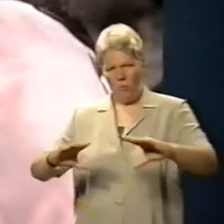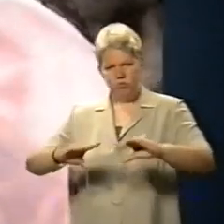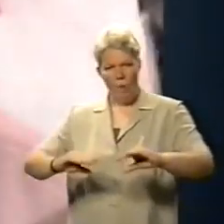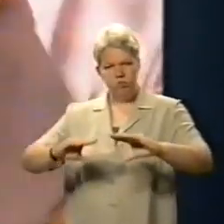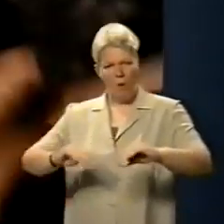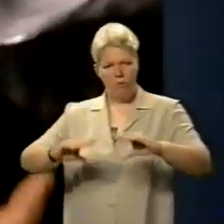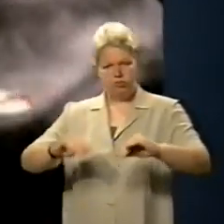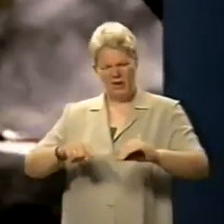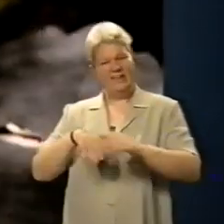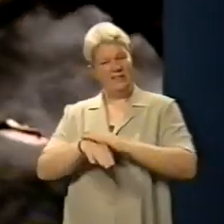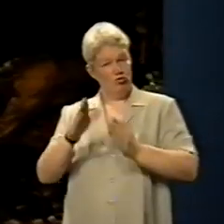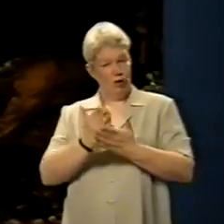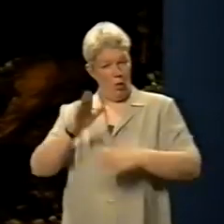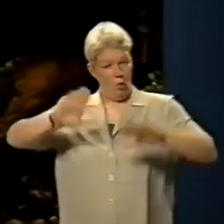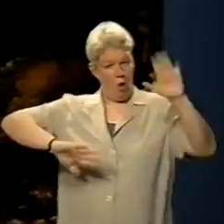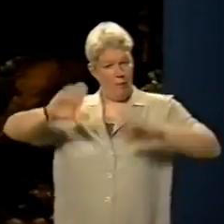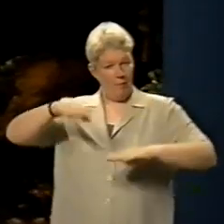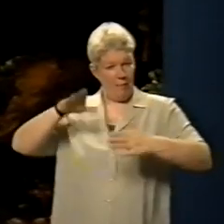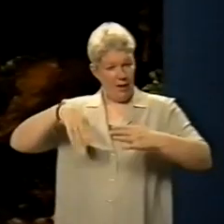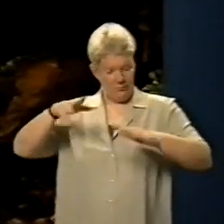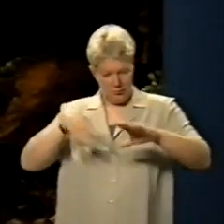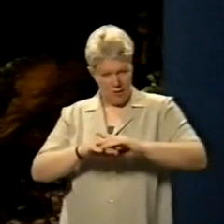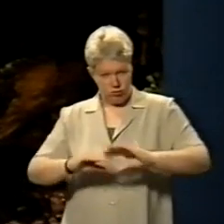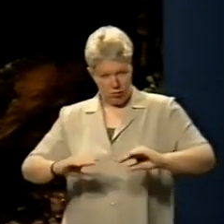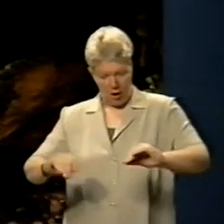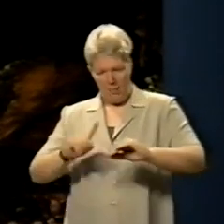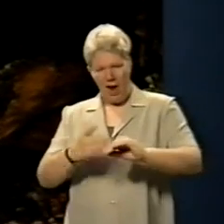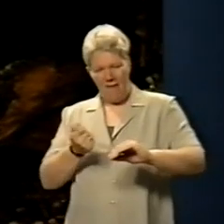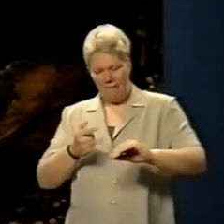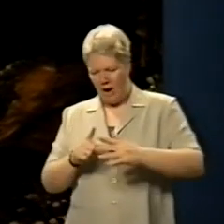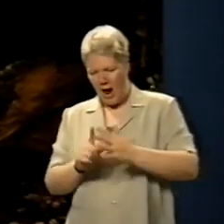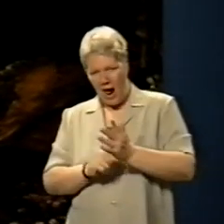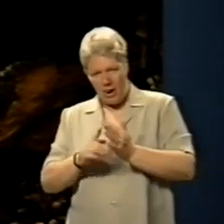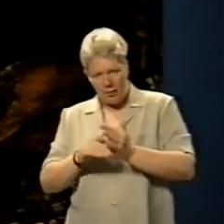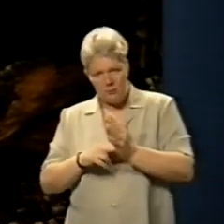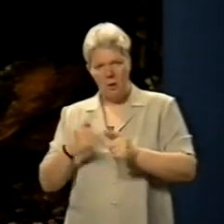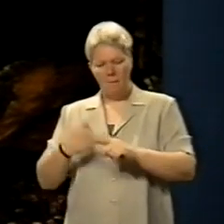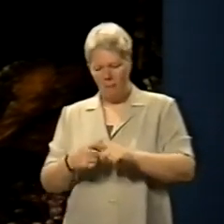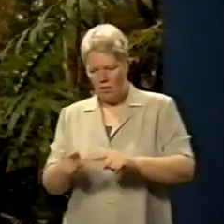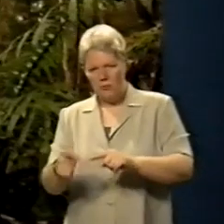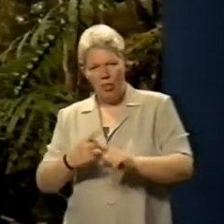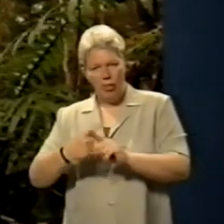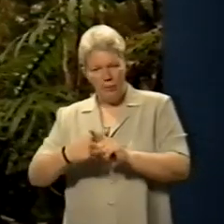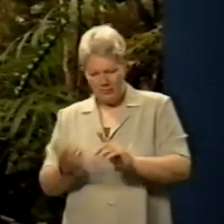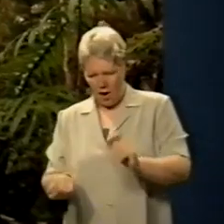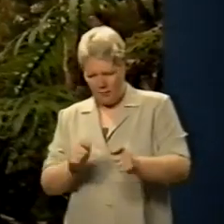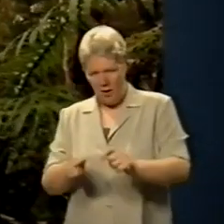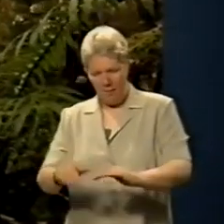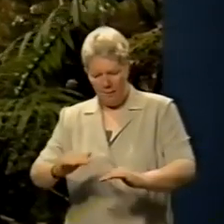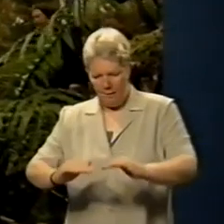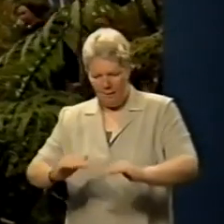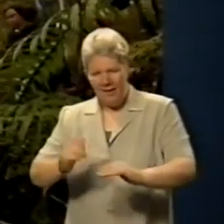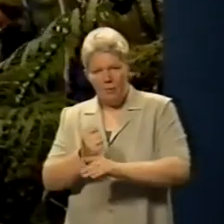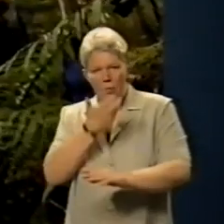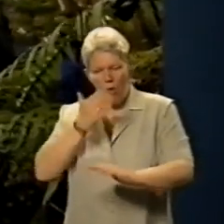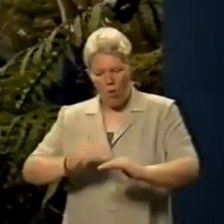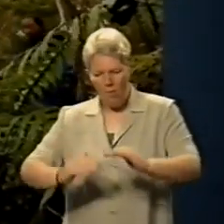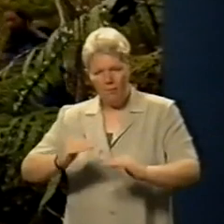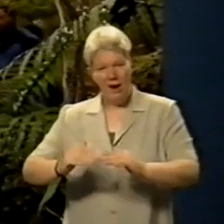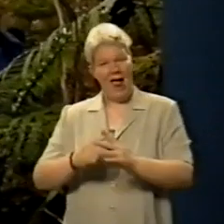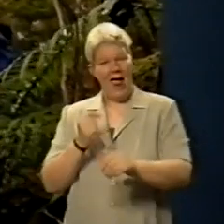element inside there, and there's a thermostat as well. That will regulate the temperature that the eggs are kept at. The next bit of kit lets